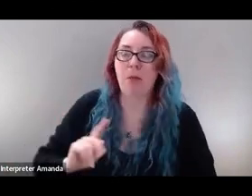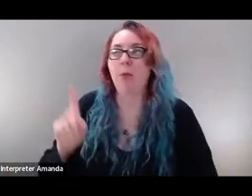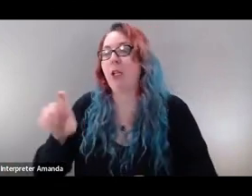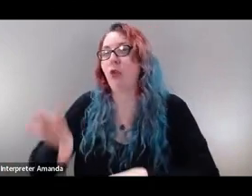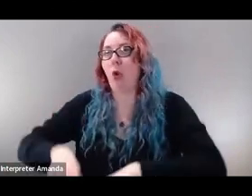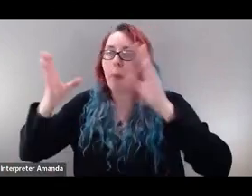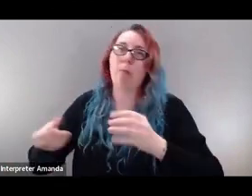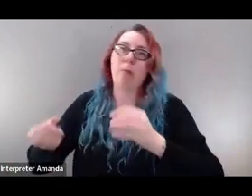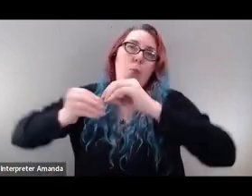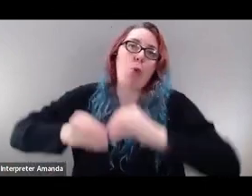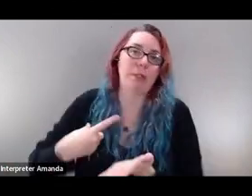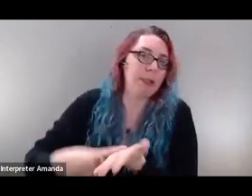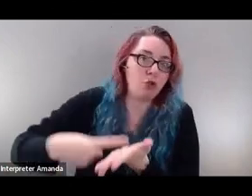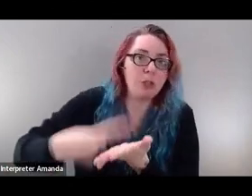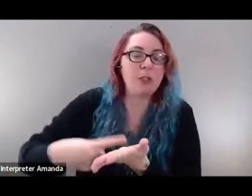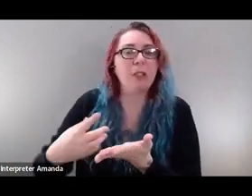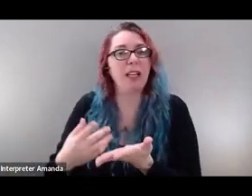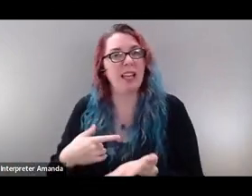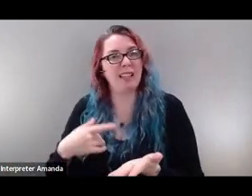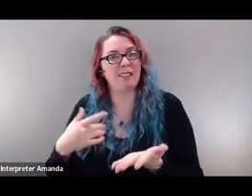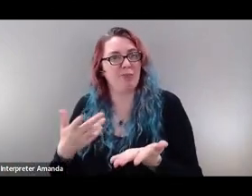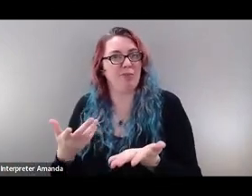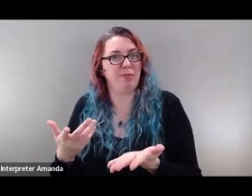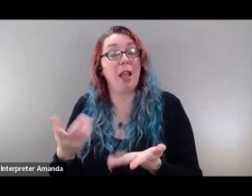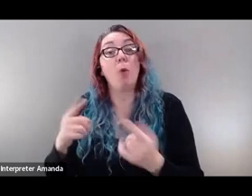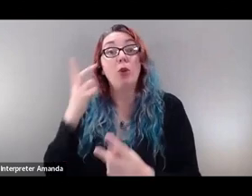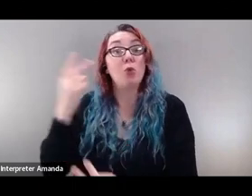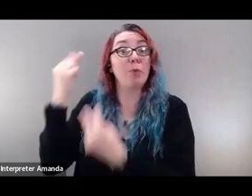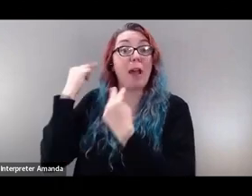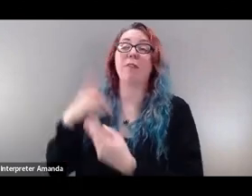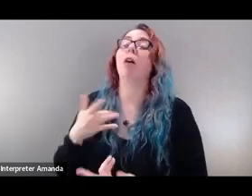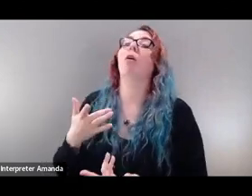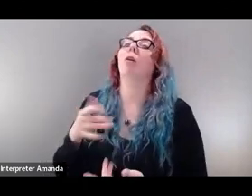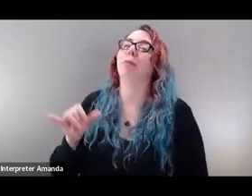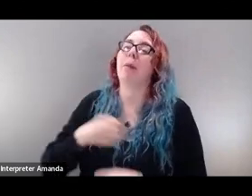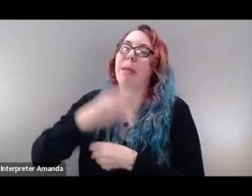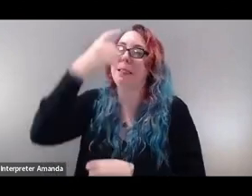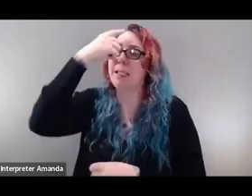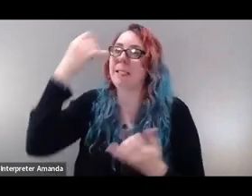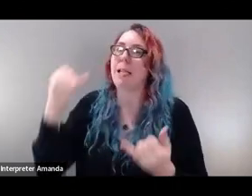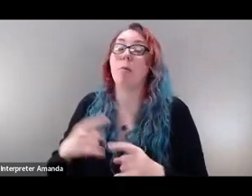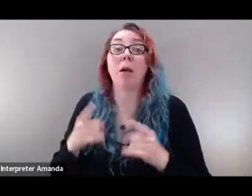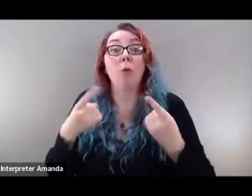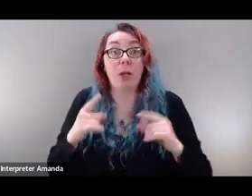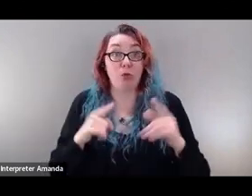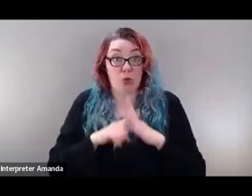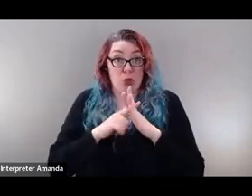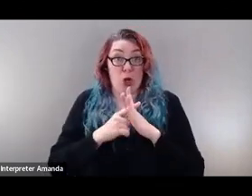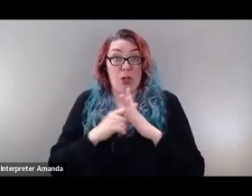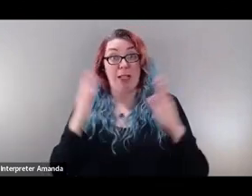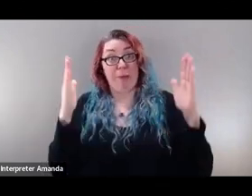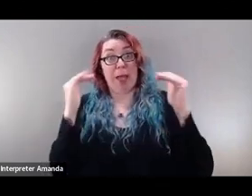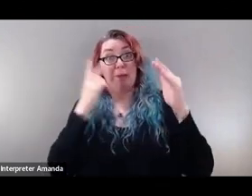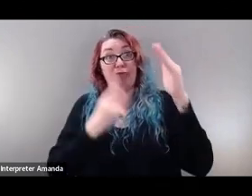hindsight, that always seems to have made sense, but you know, when you begin something, it's really hard to know. But being able to sort